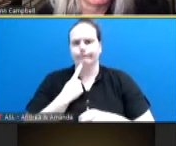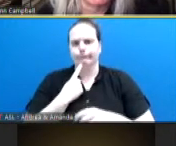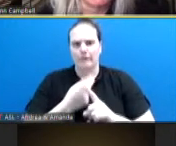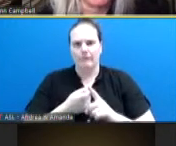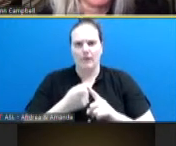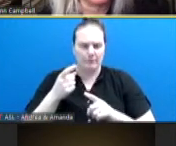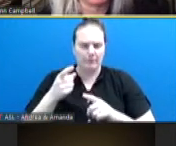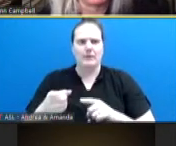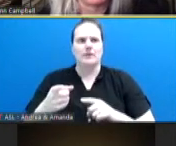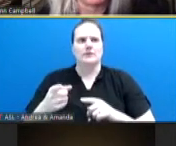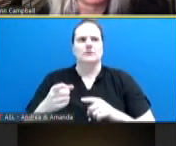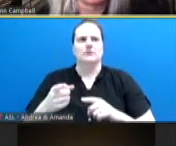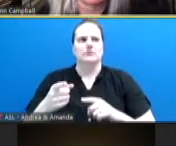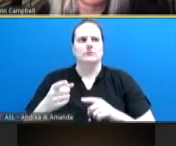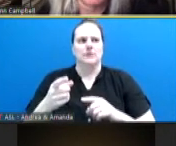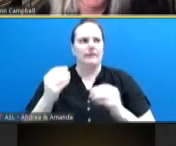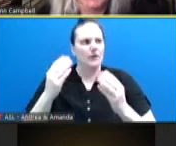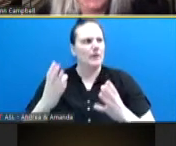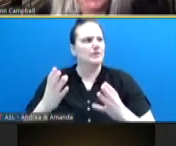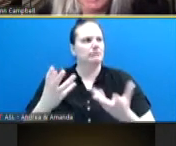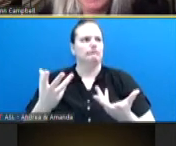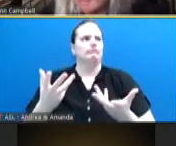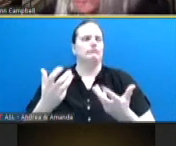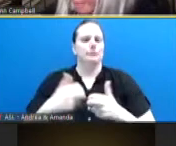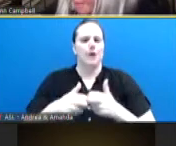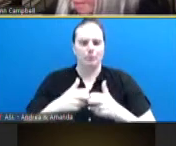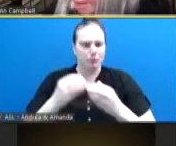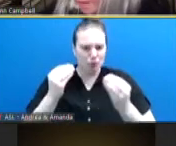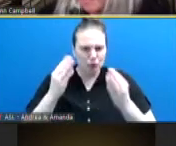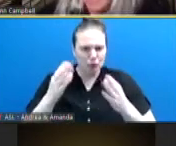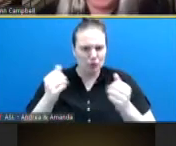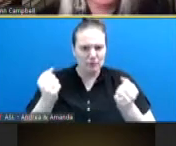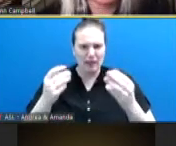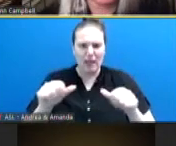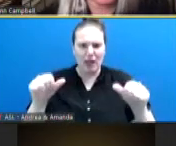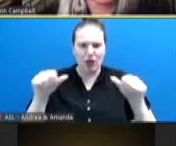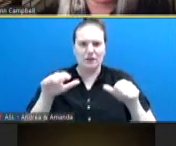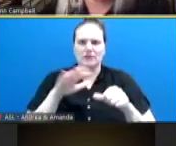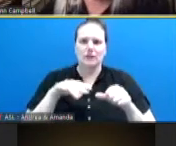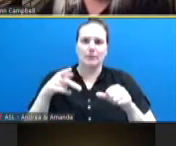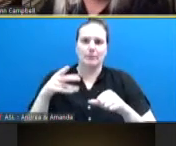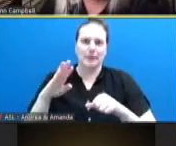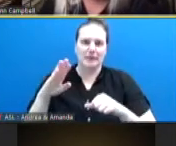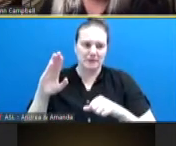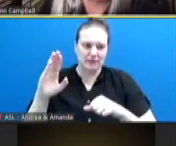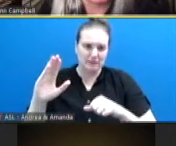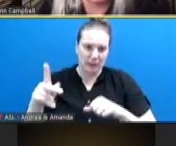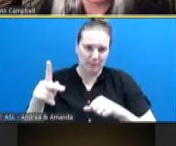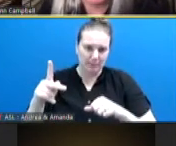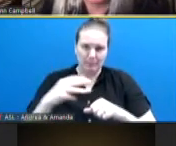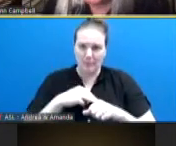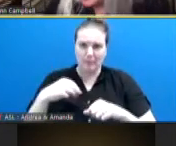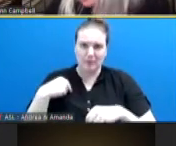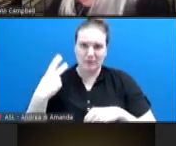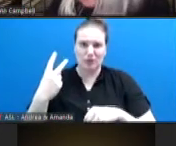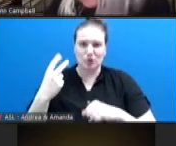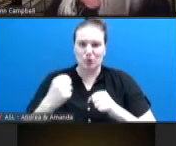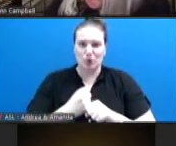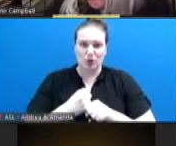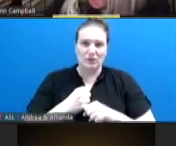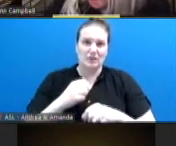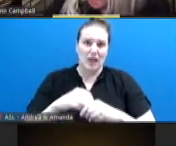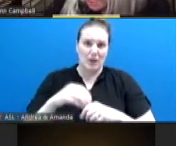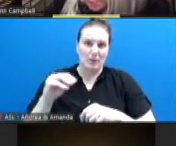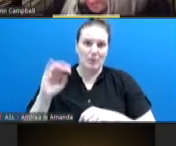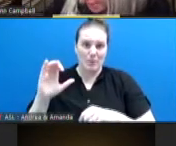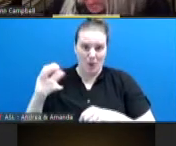information and the troubling news in many areas. I've been a PCCEP member, it'll be 2 years in March.